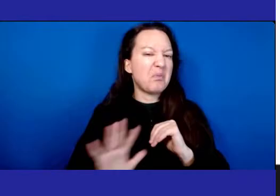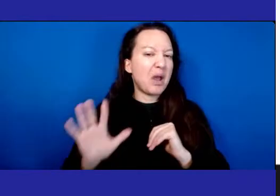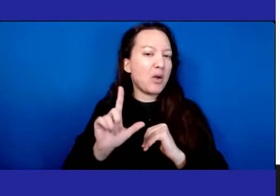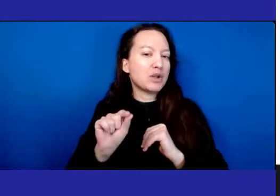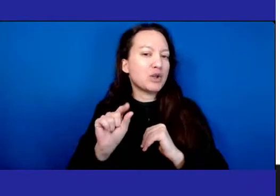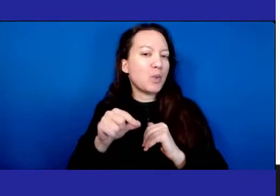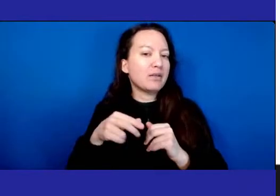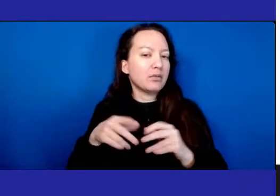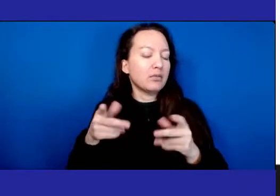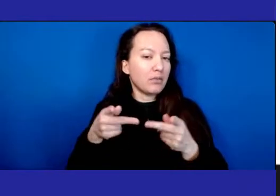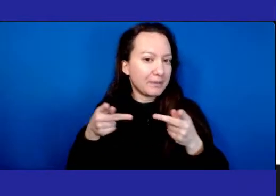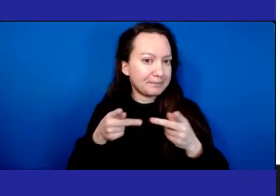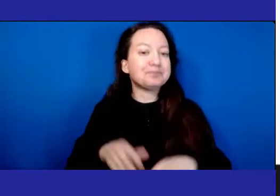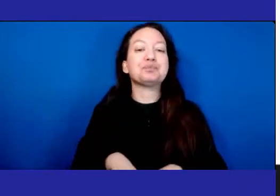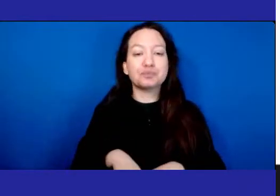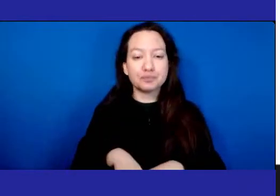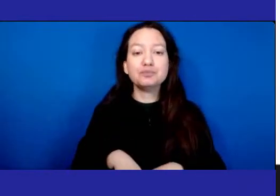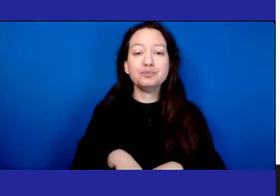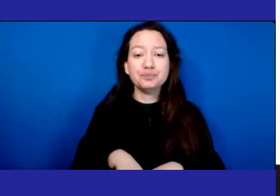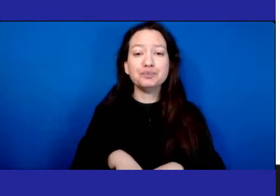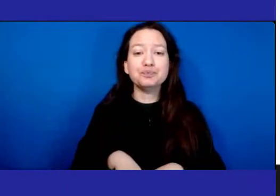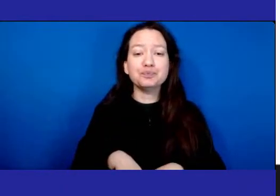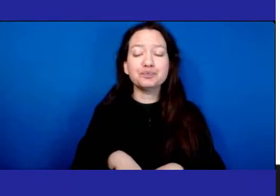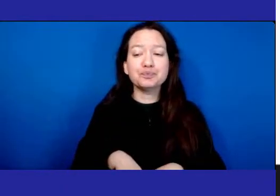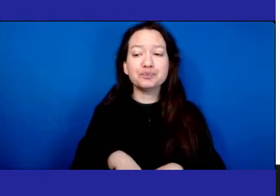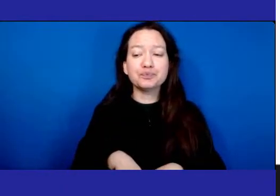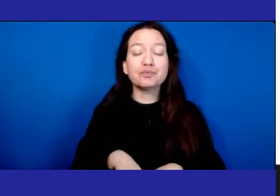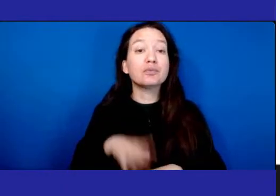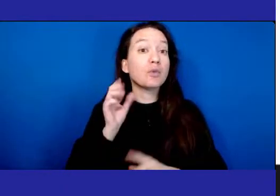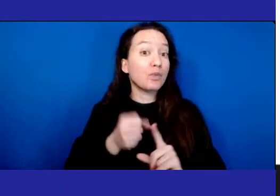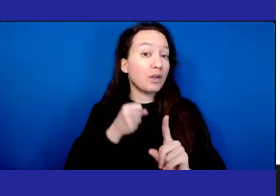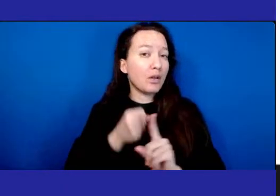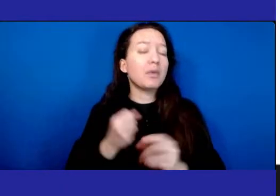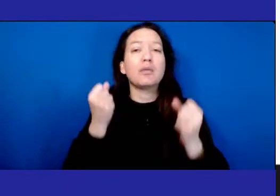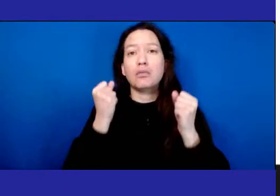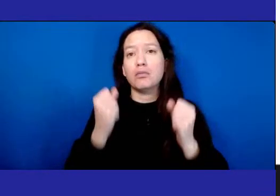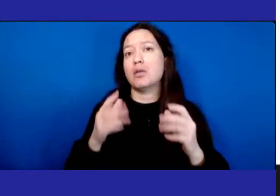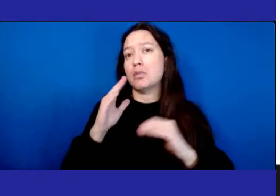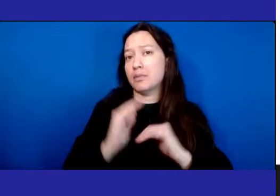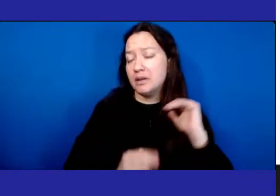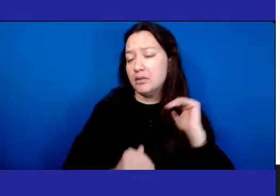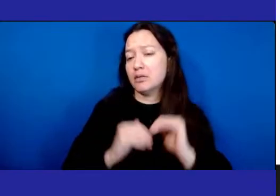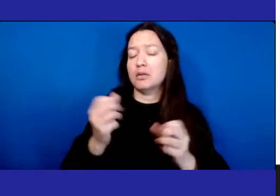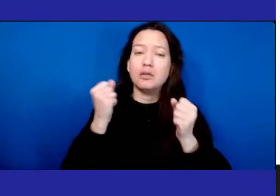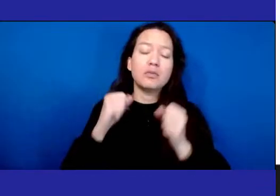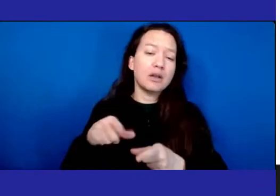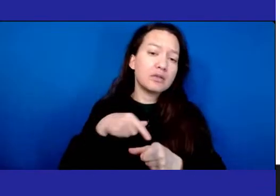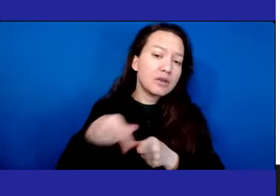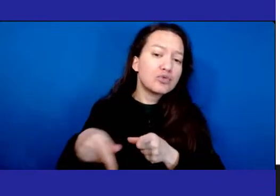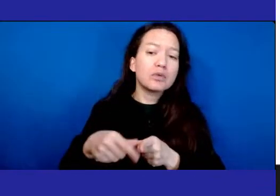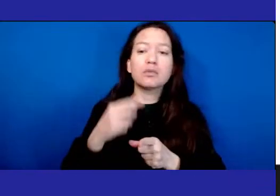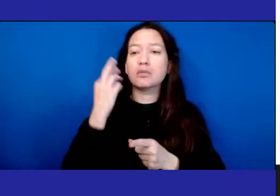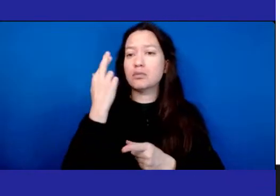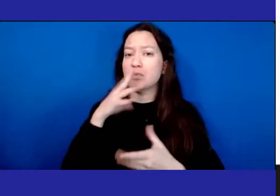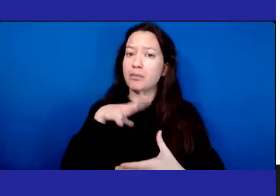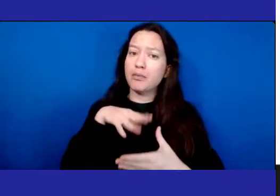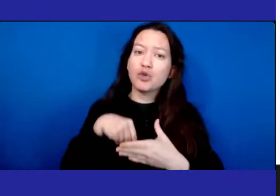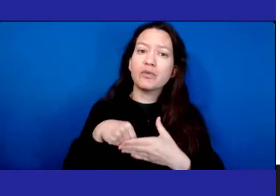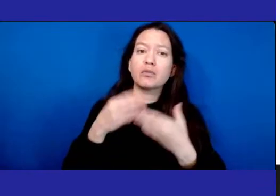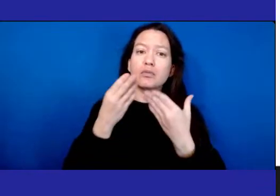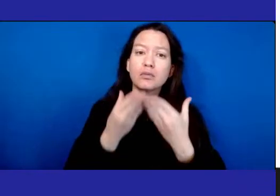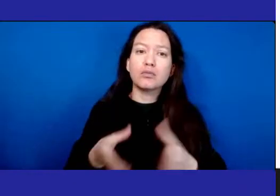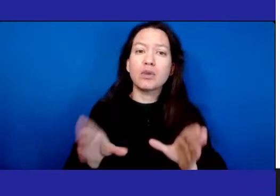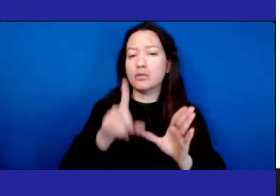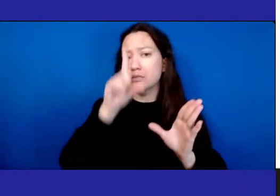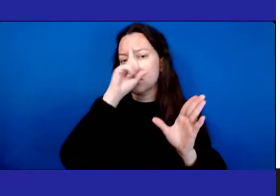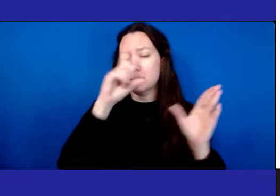slots. This will impact multiple facilities, multiple specialties, and it's part of our broader